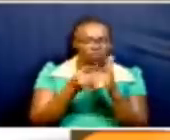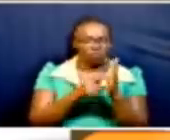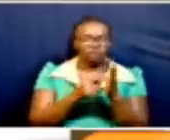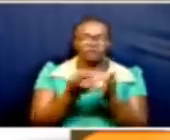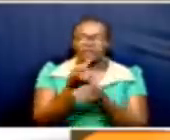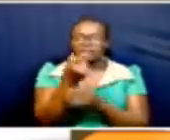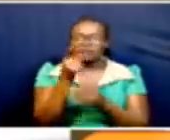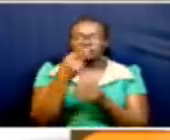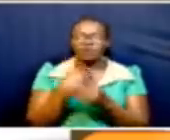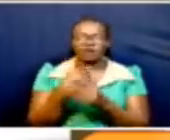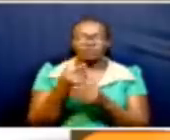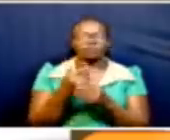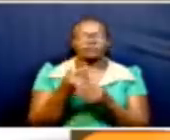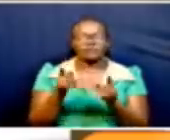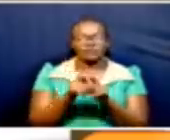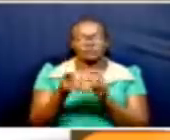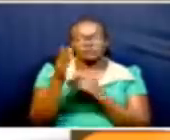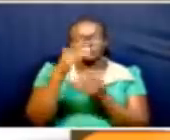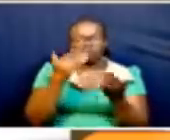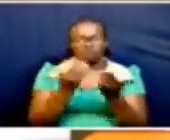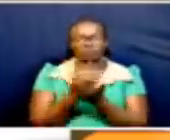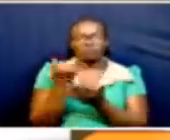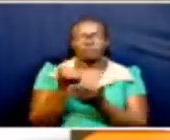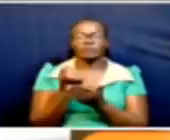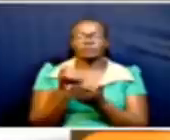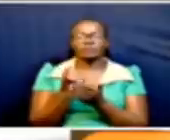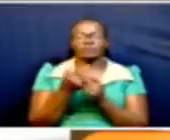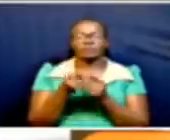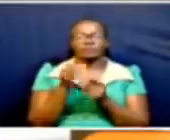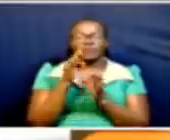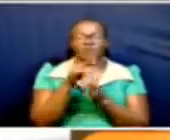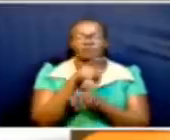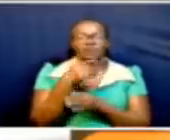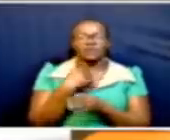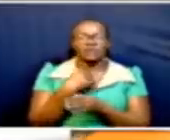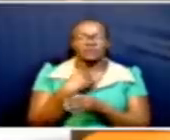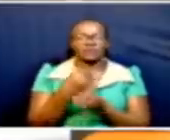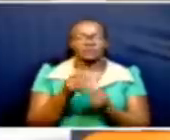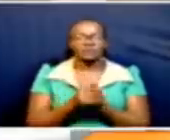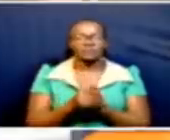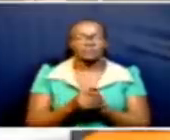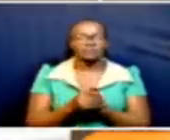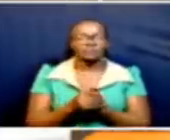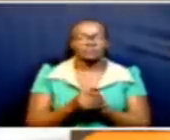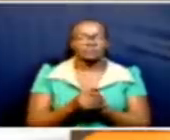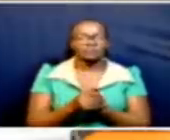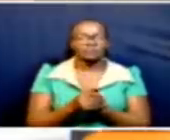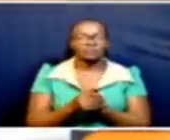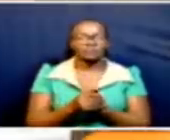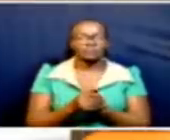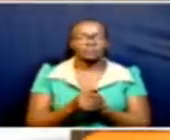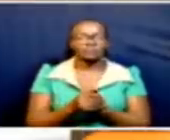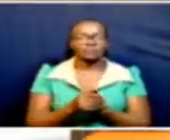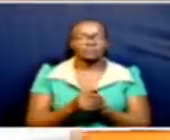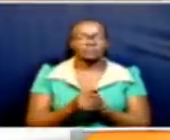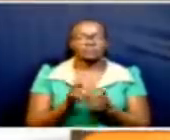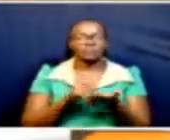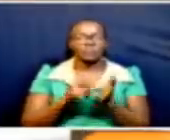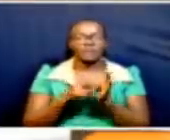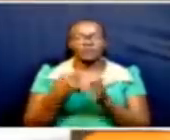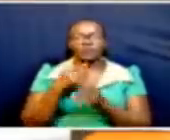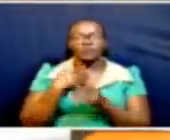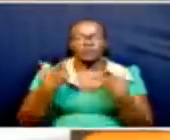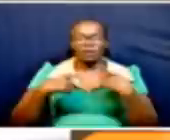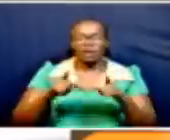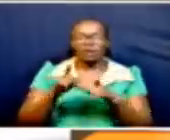taken away from you. The little that Kenyans have is being taken away from them. Why should we subject Kenyans to such things? Punitive